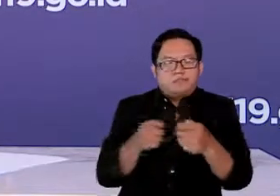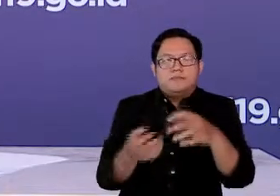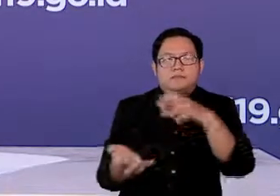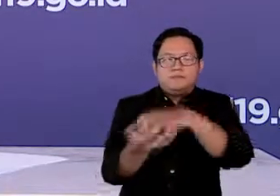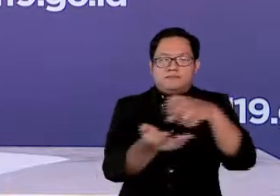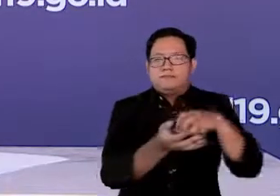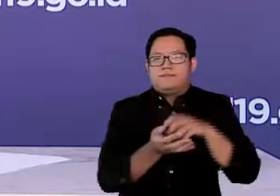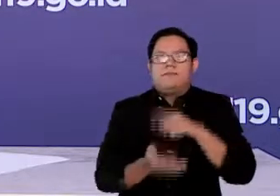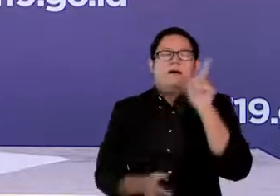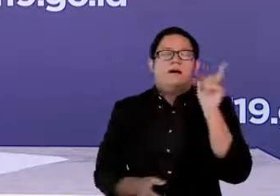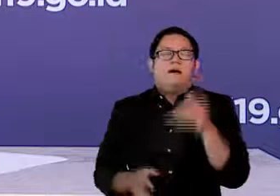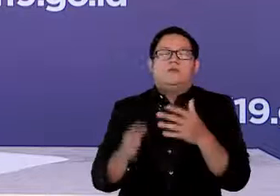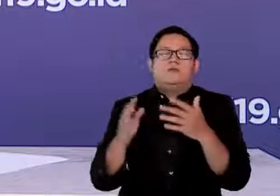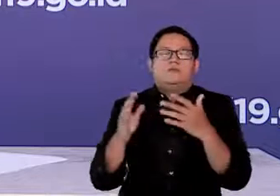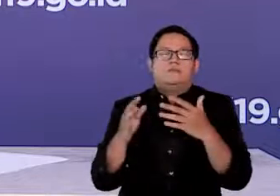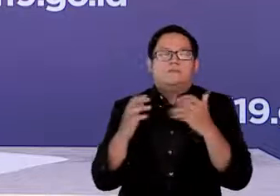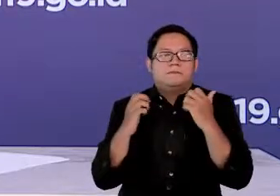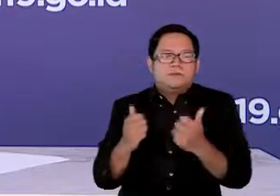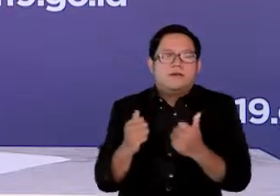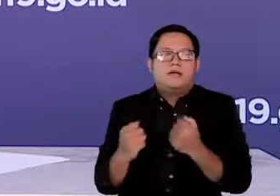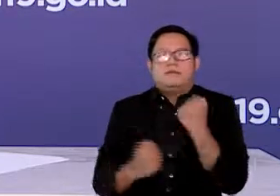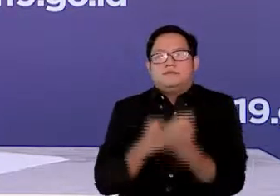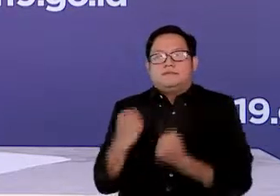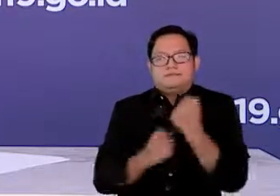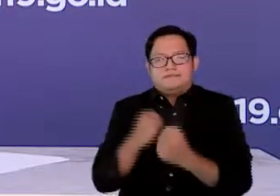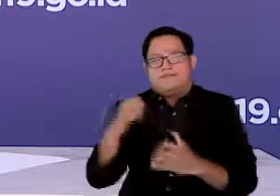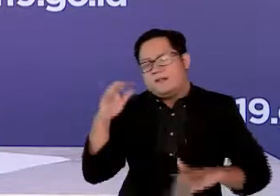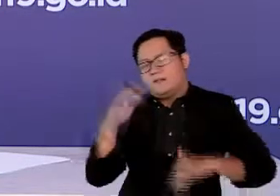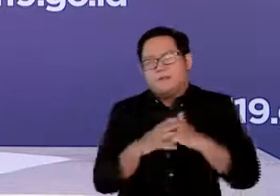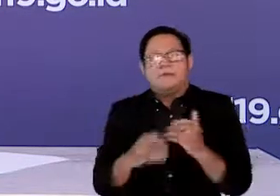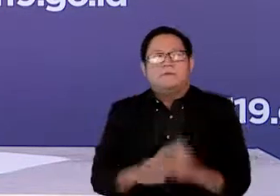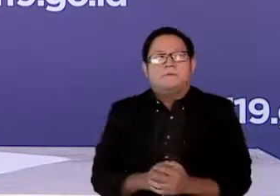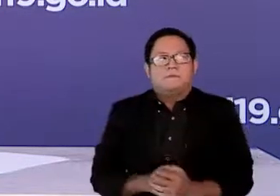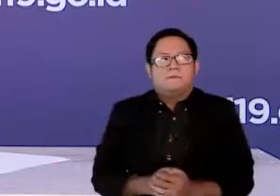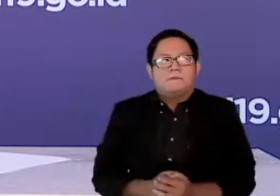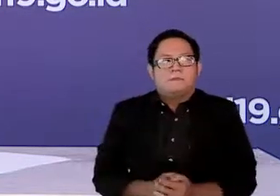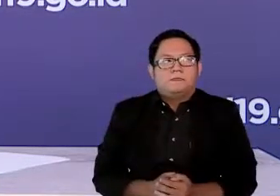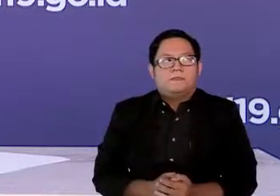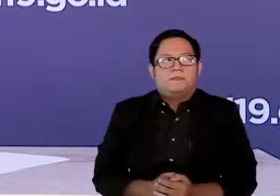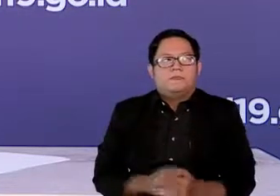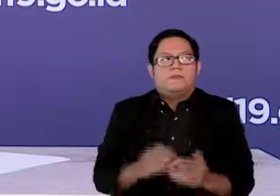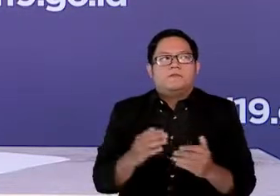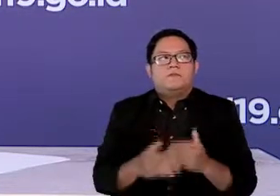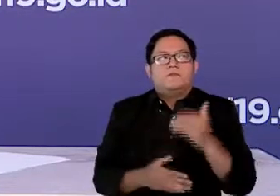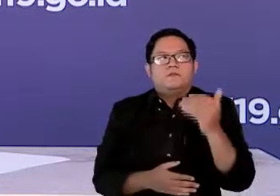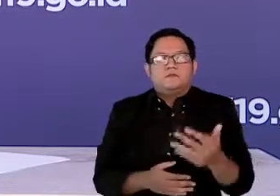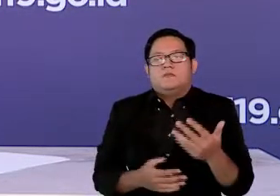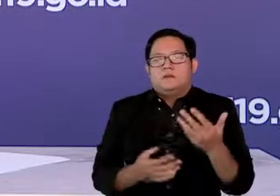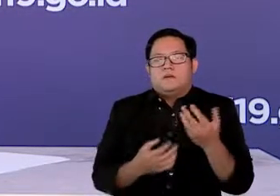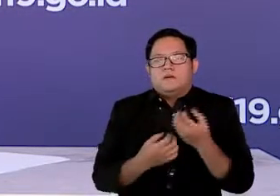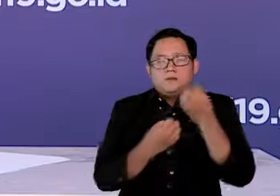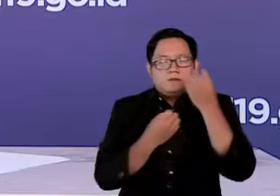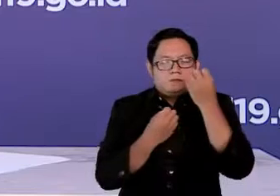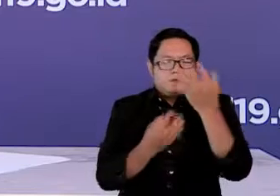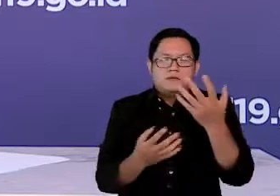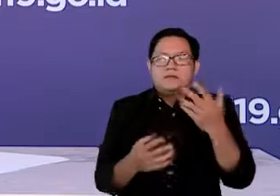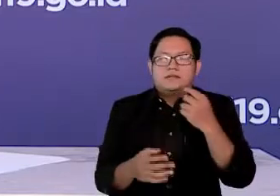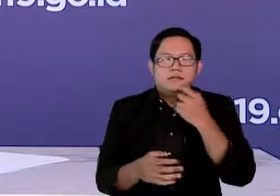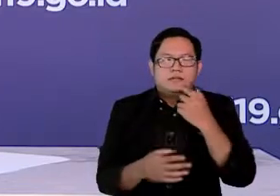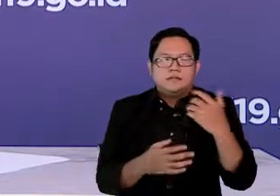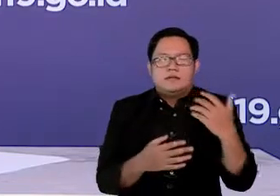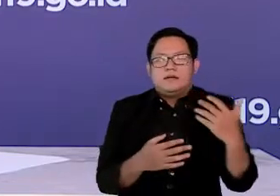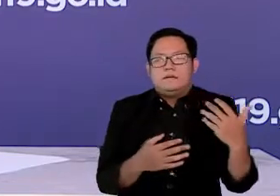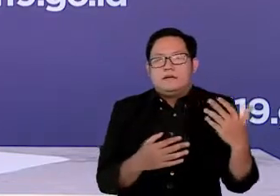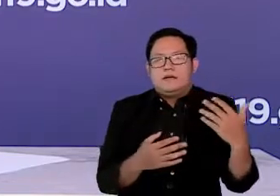next, I will convey the role that Indonesia can play in handling COVID-19 globally. Indonesia